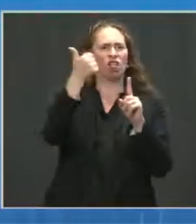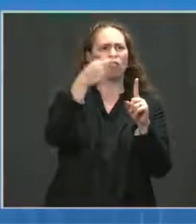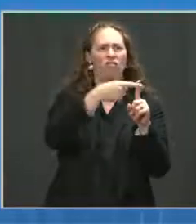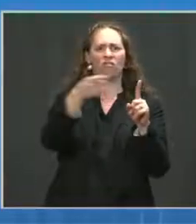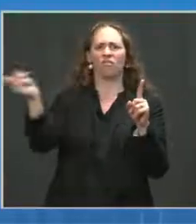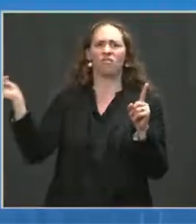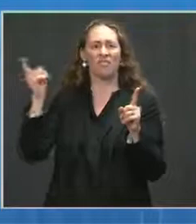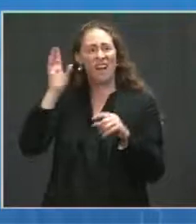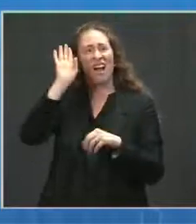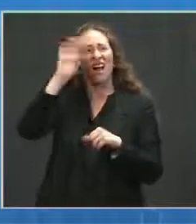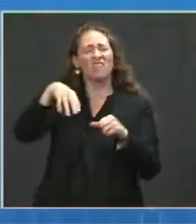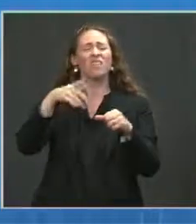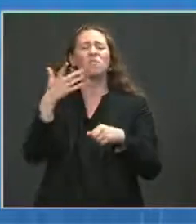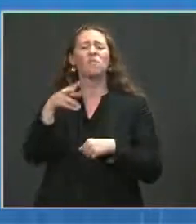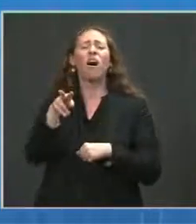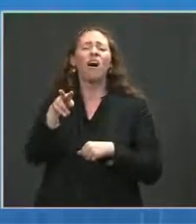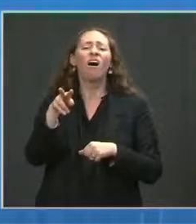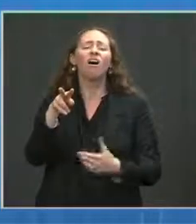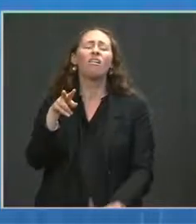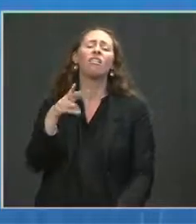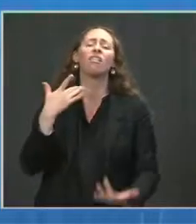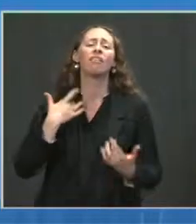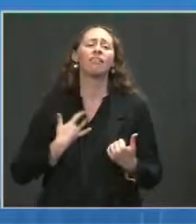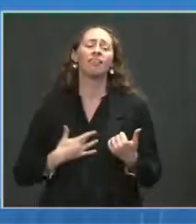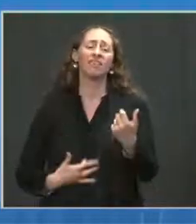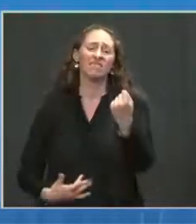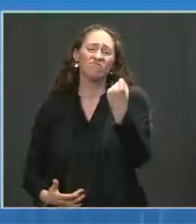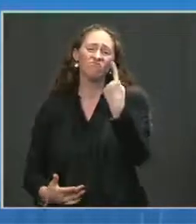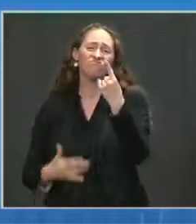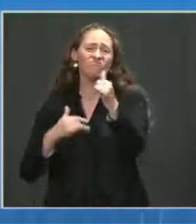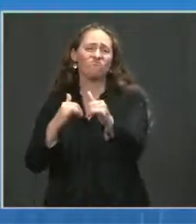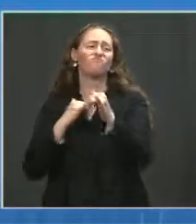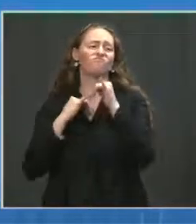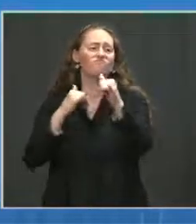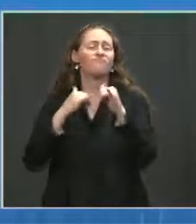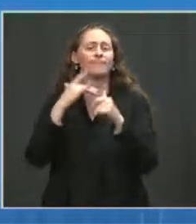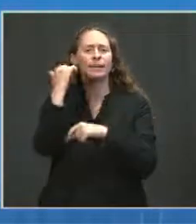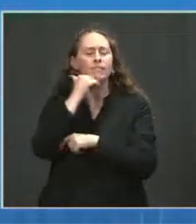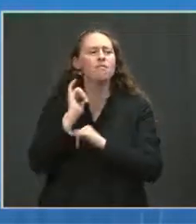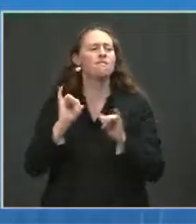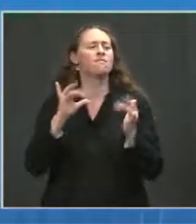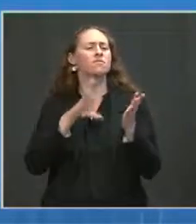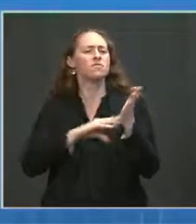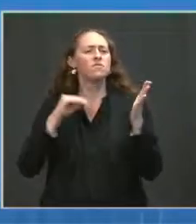I share this frustration. We continue to learn each day from emerging